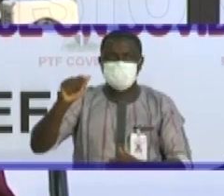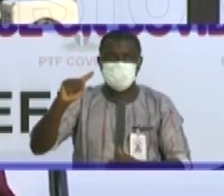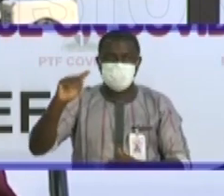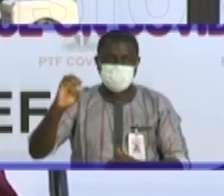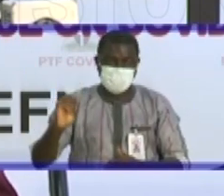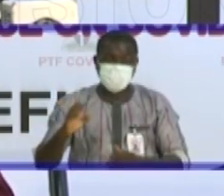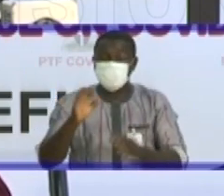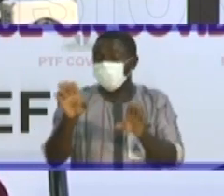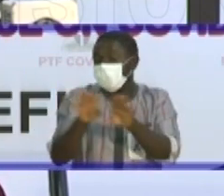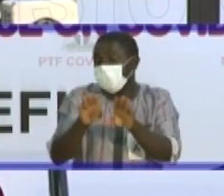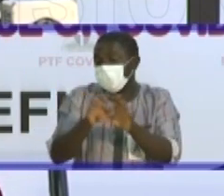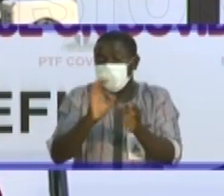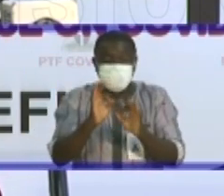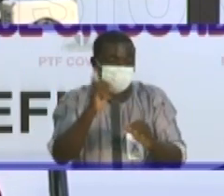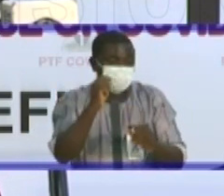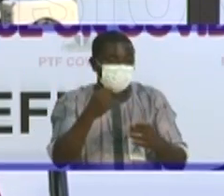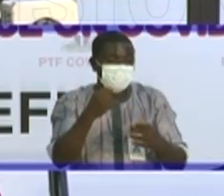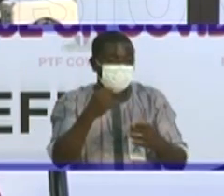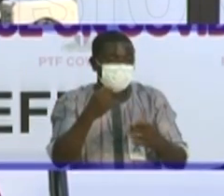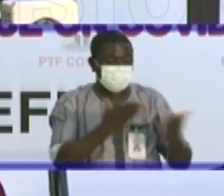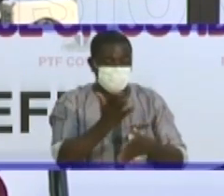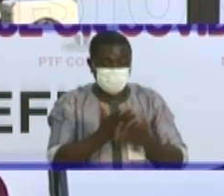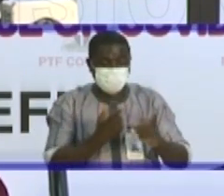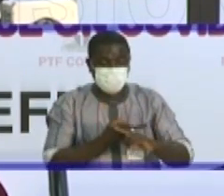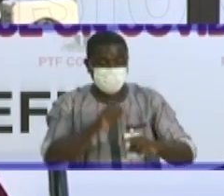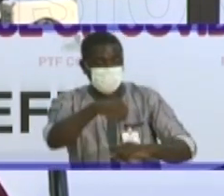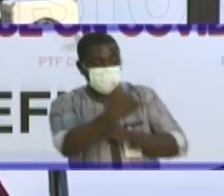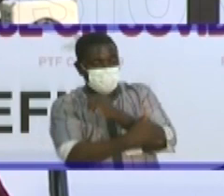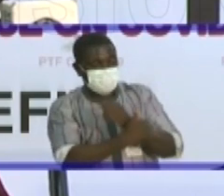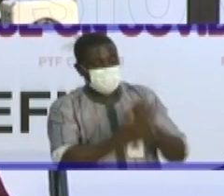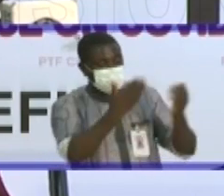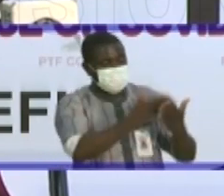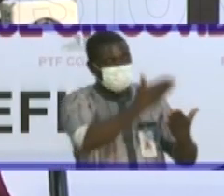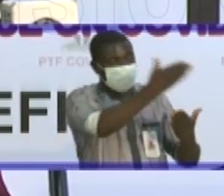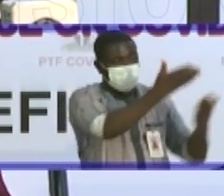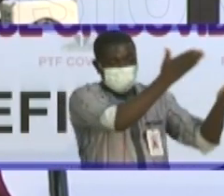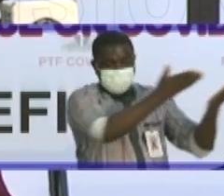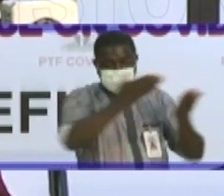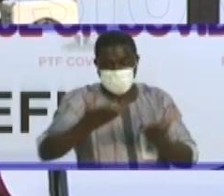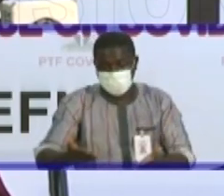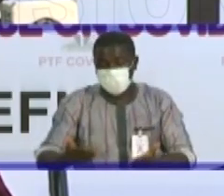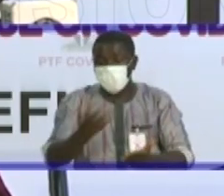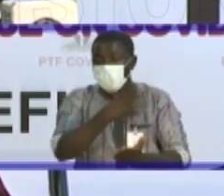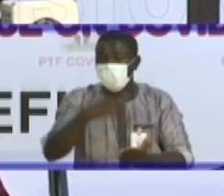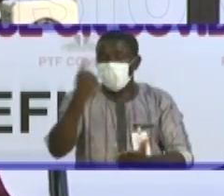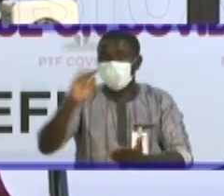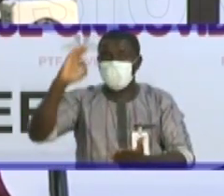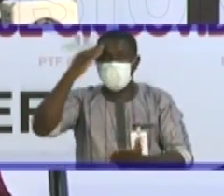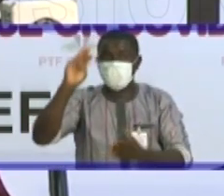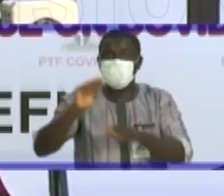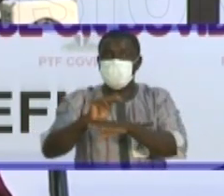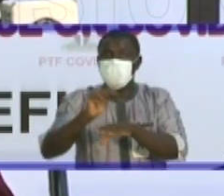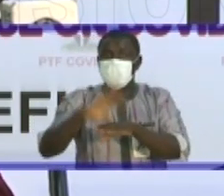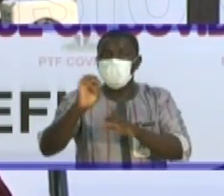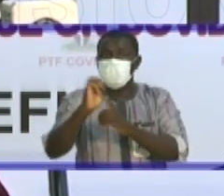you order anything from overseas and it comes, the Ministry of Environment is responsible for decontaminating